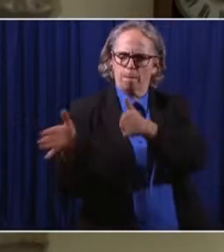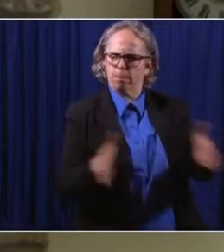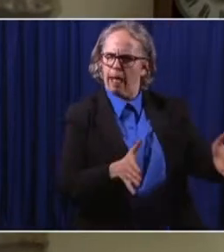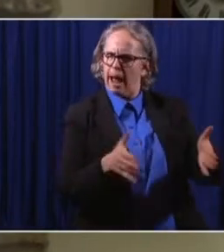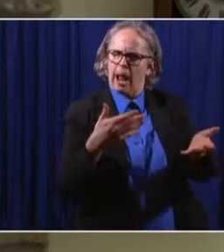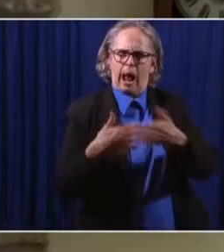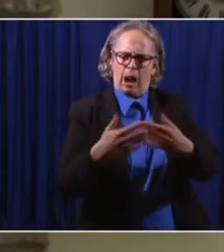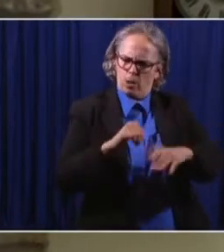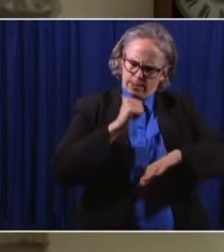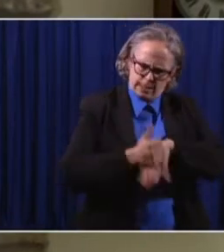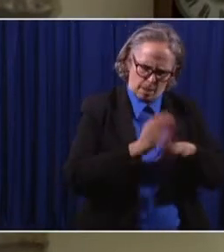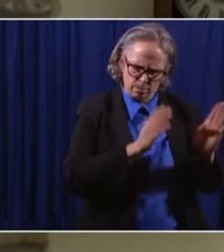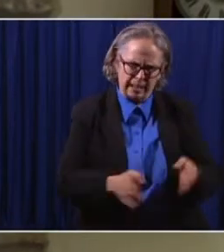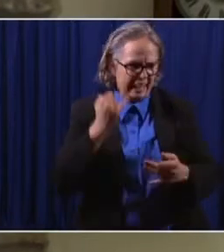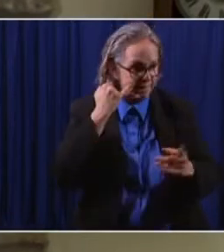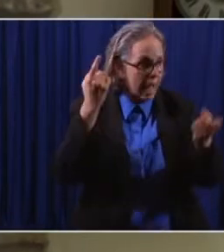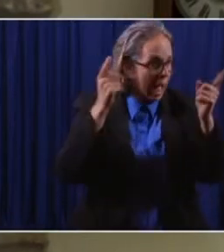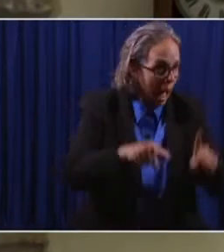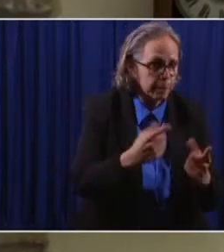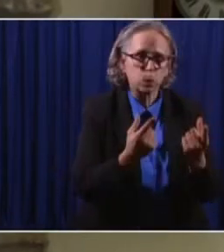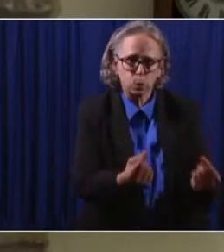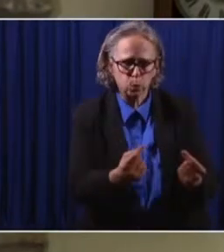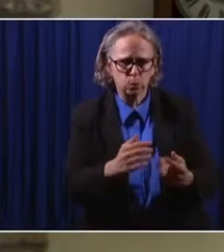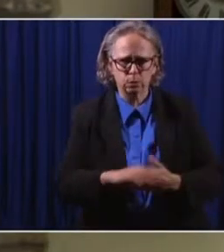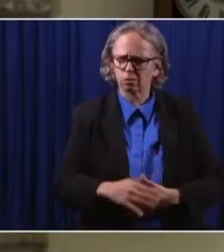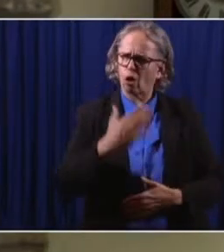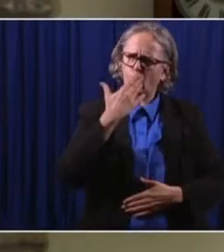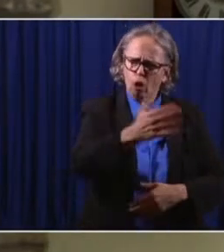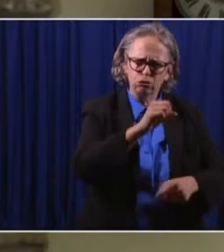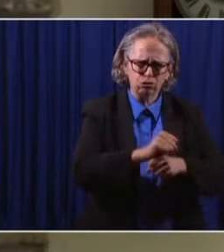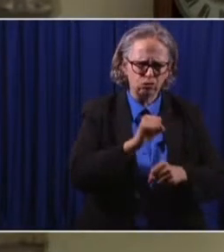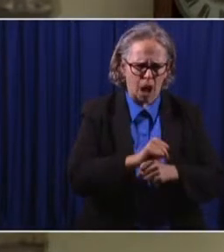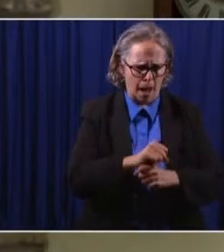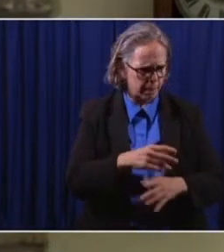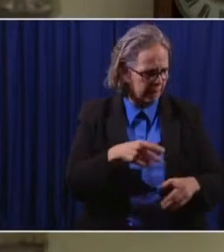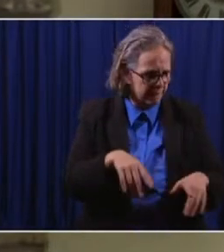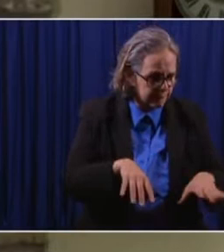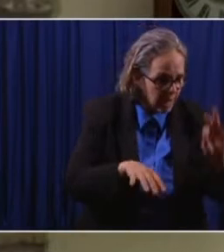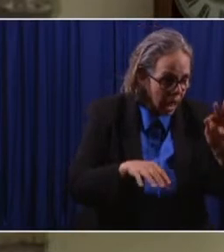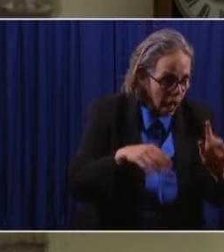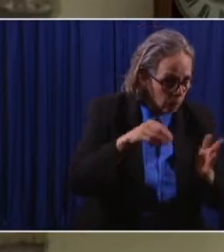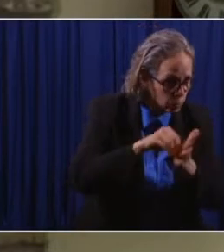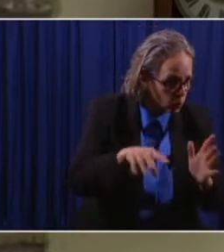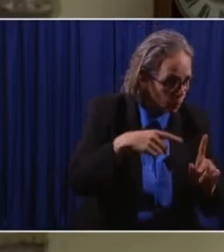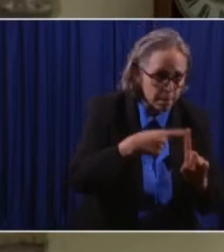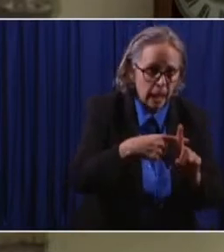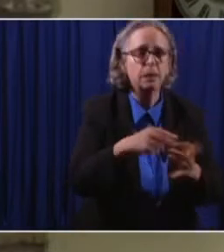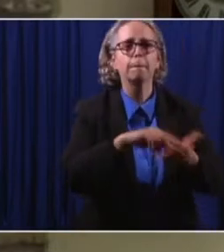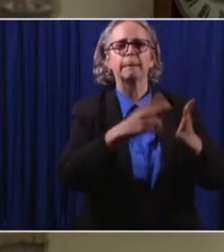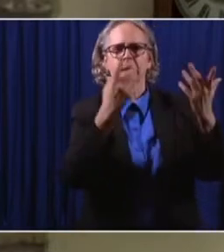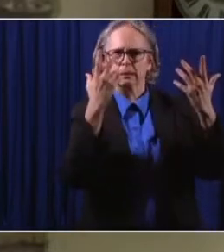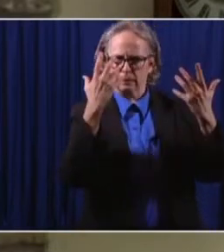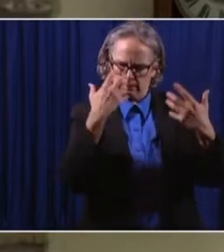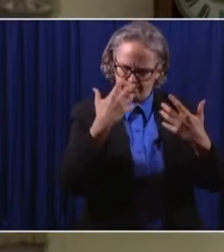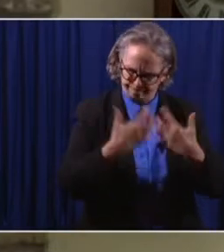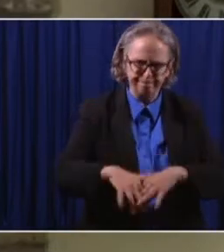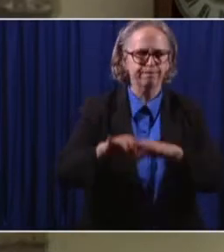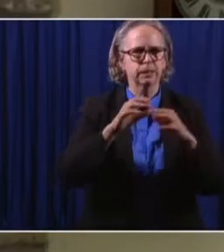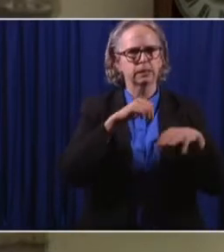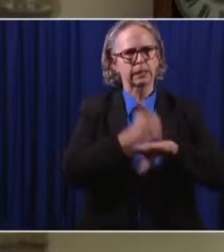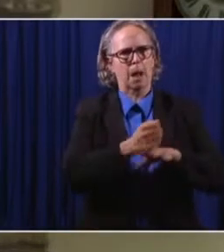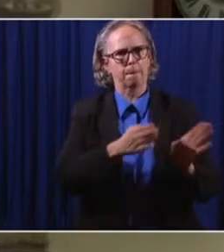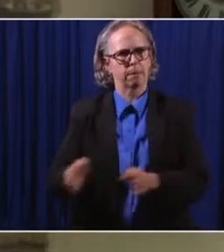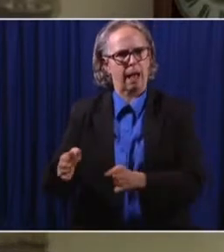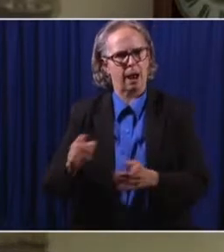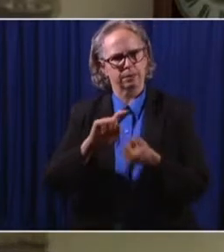the Russia folks did a very, very good job, did exactly what they should do. And that's, I think, something we should all remember when we see that